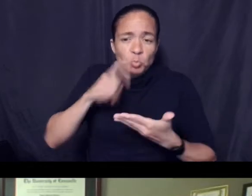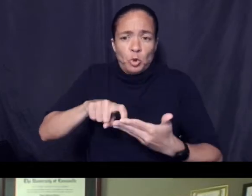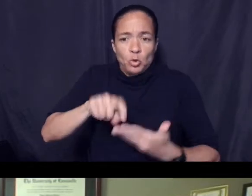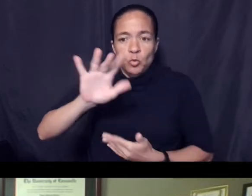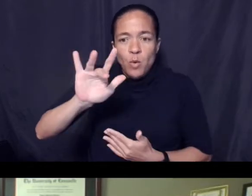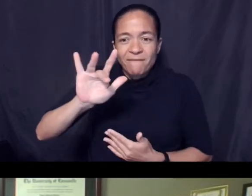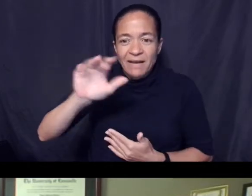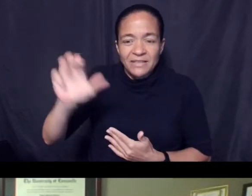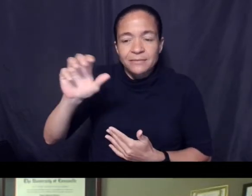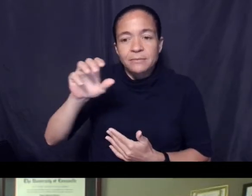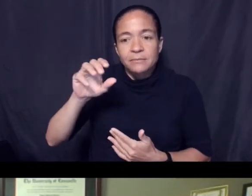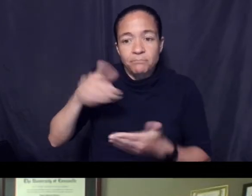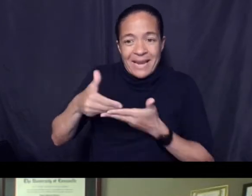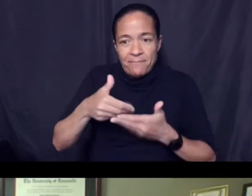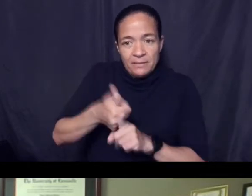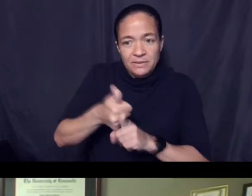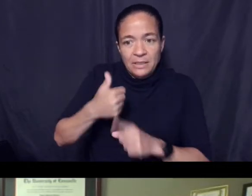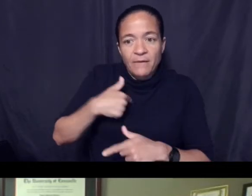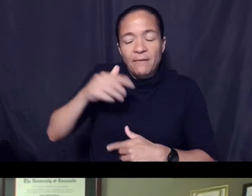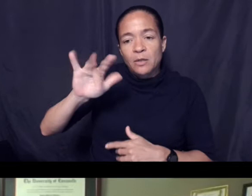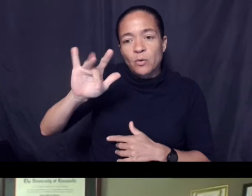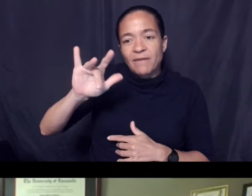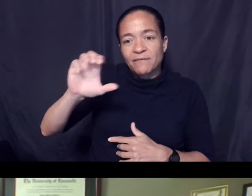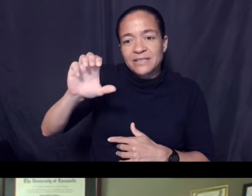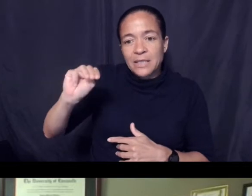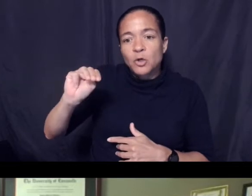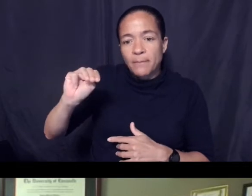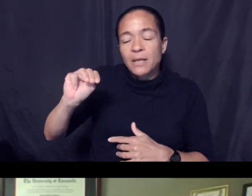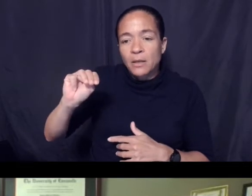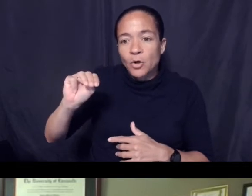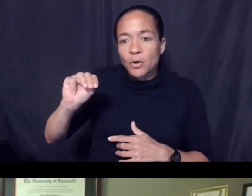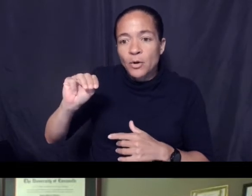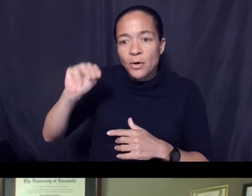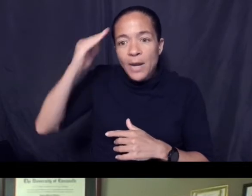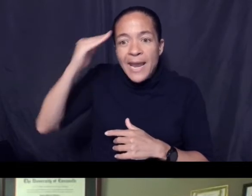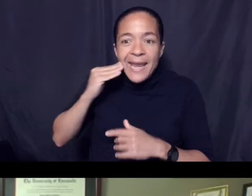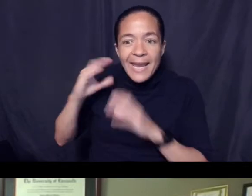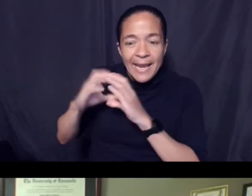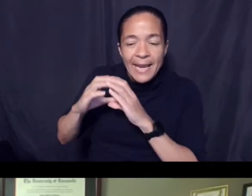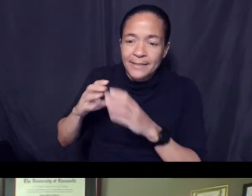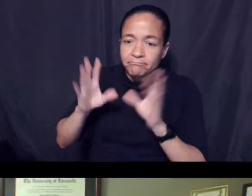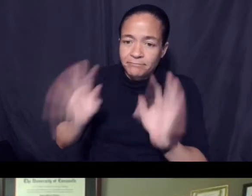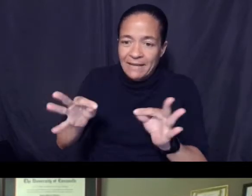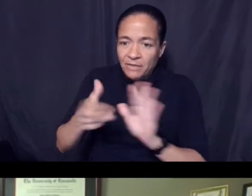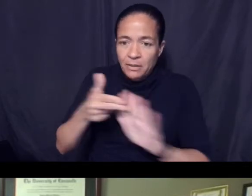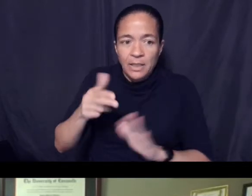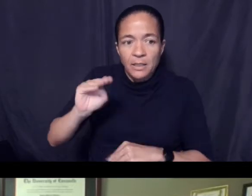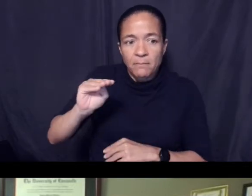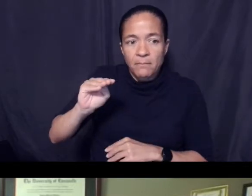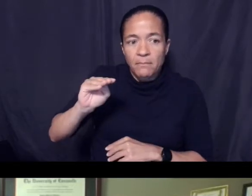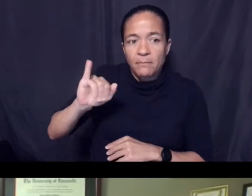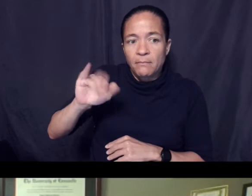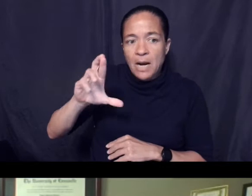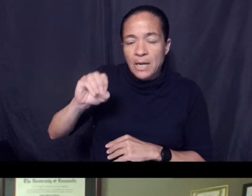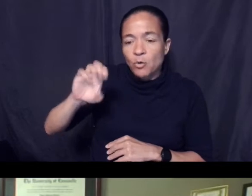25 centimeters, this baby would definitely have microcephaly. And this is a very concerning